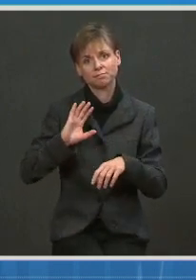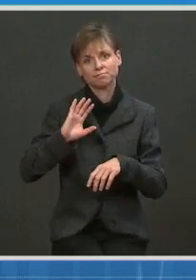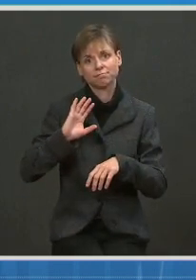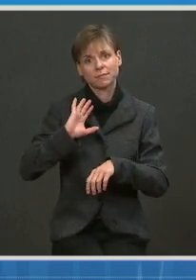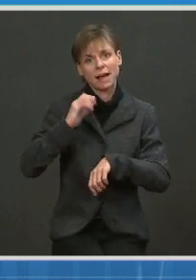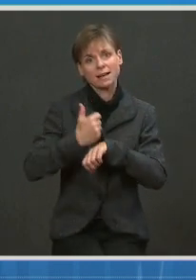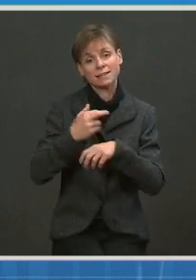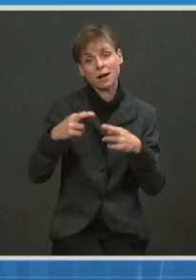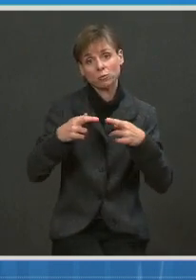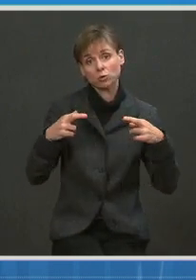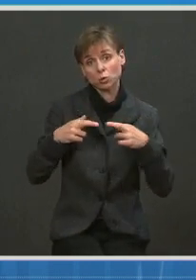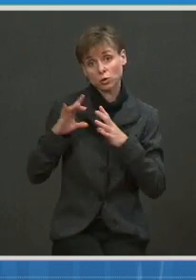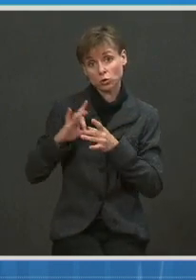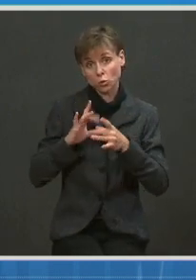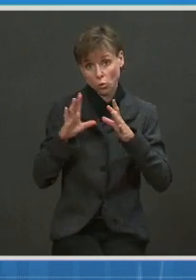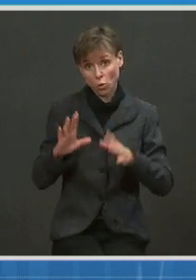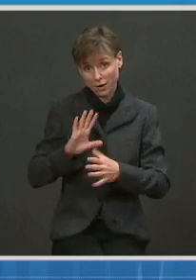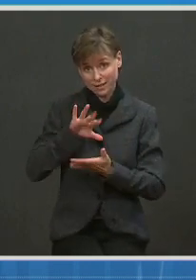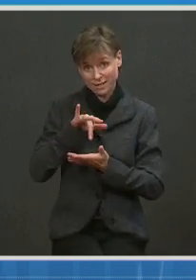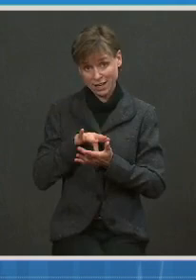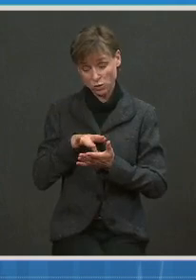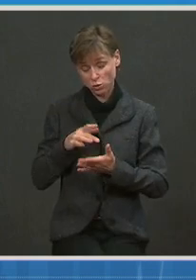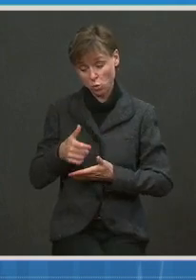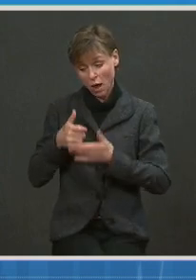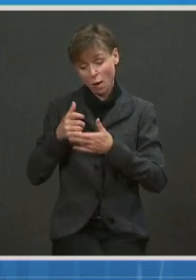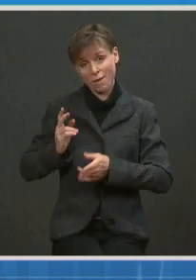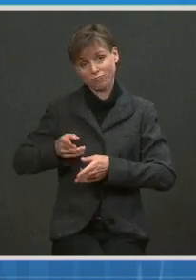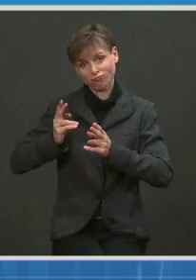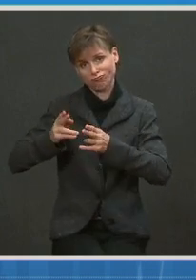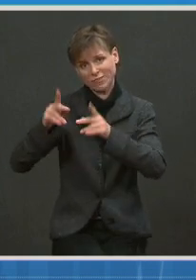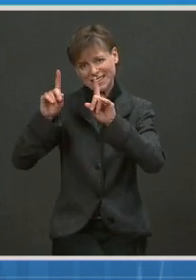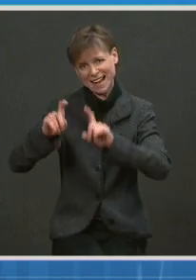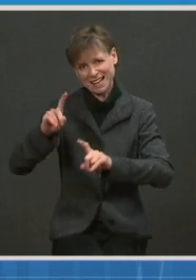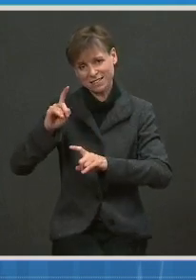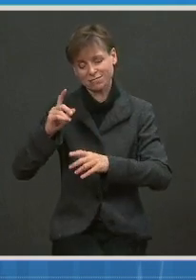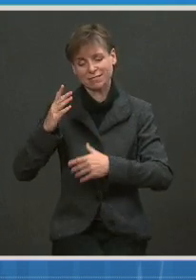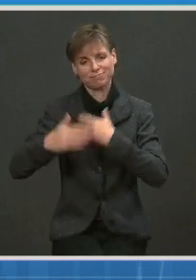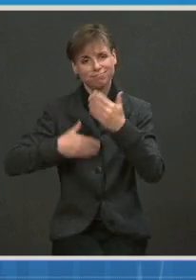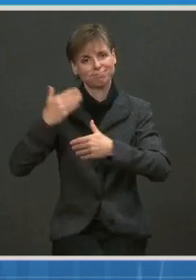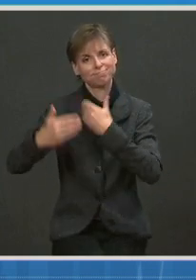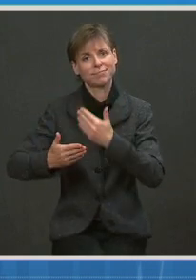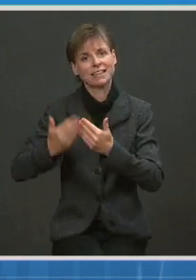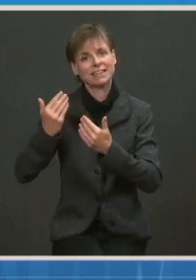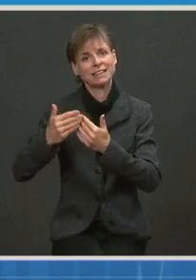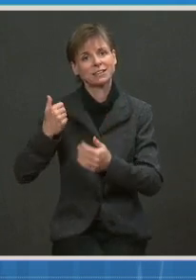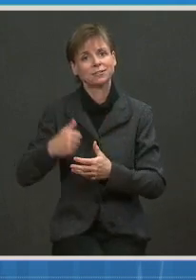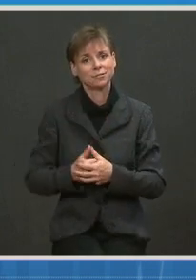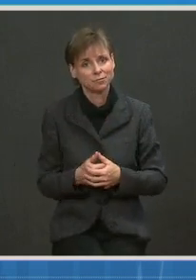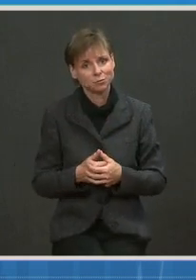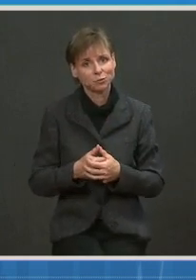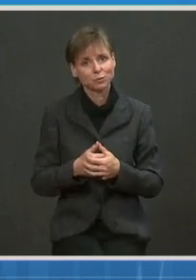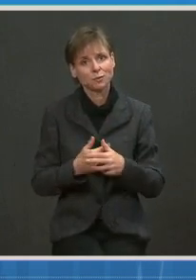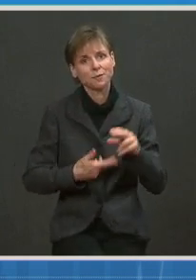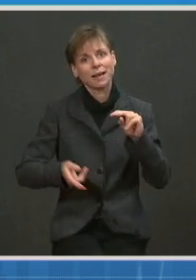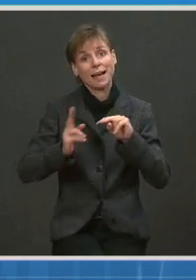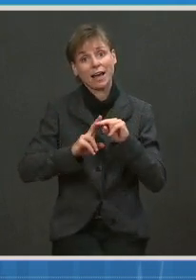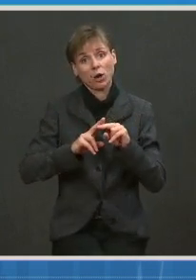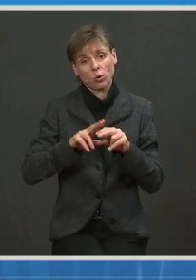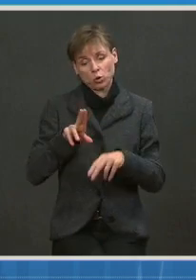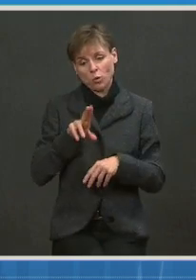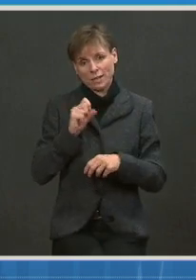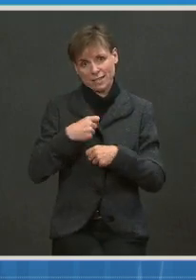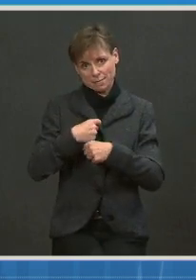centers to help accelerate testing and make the process easier, increasing domestic manufacturing of testing supplies,